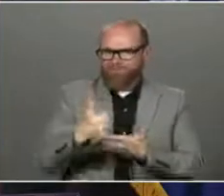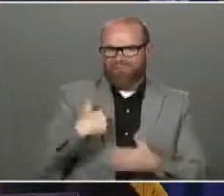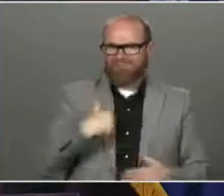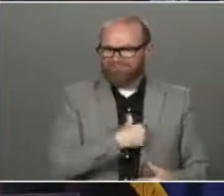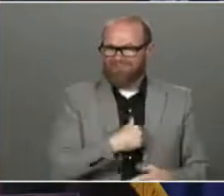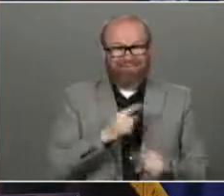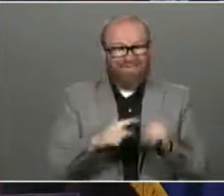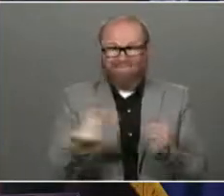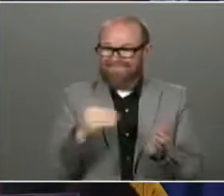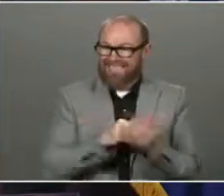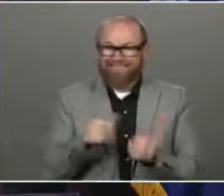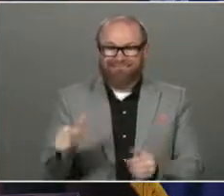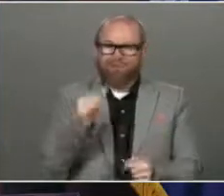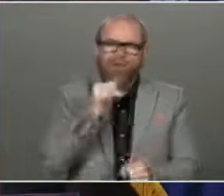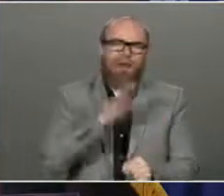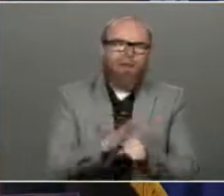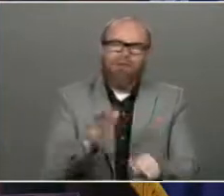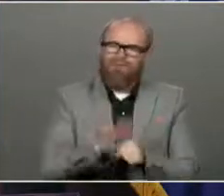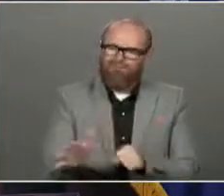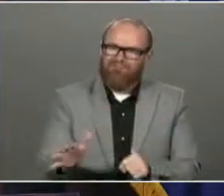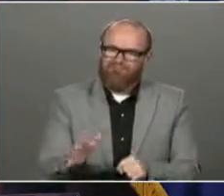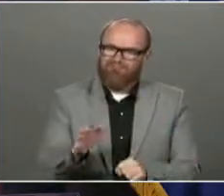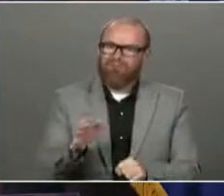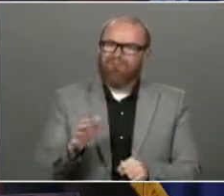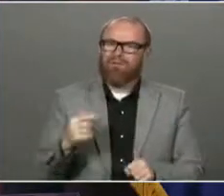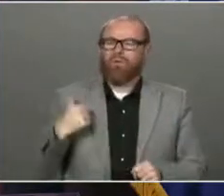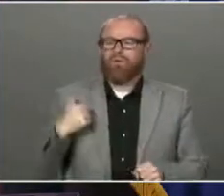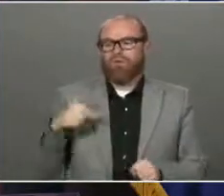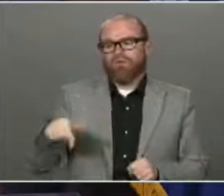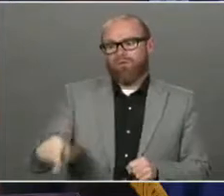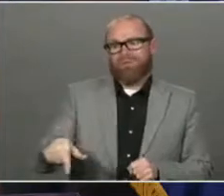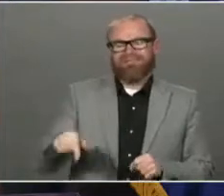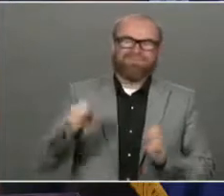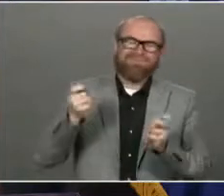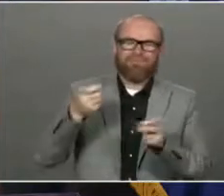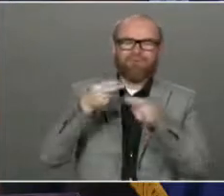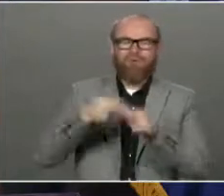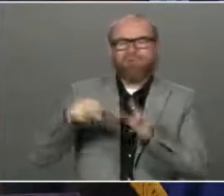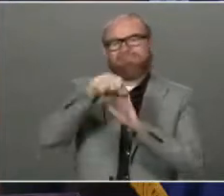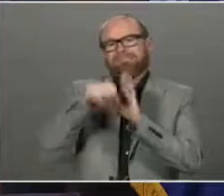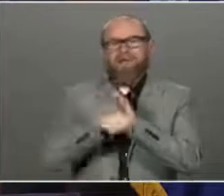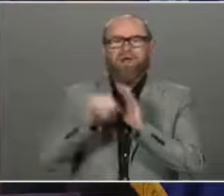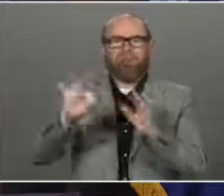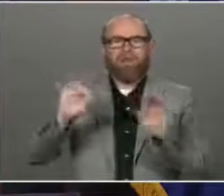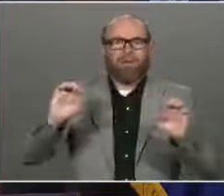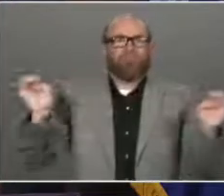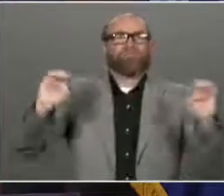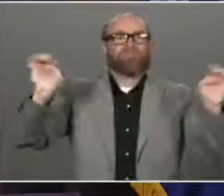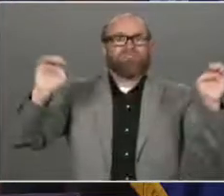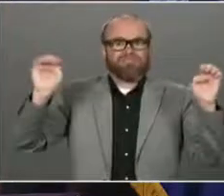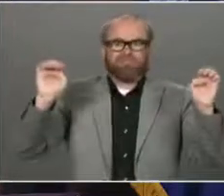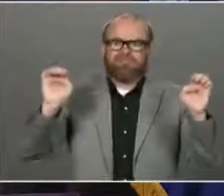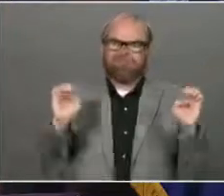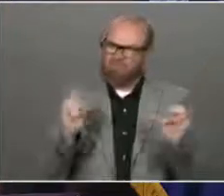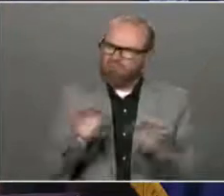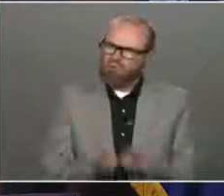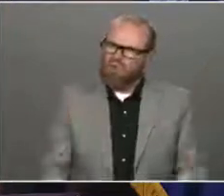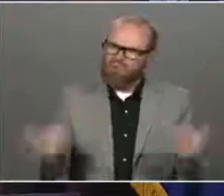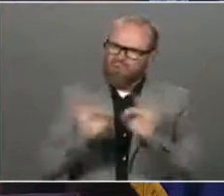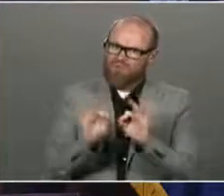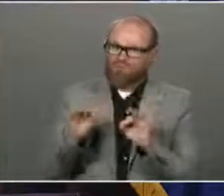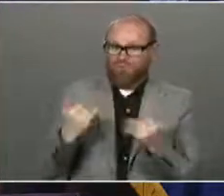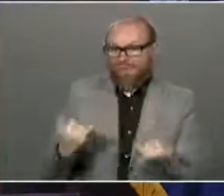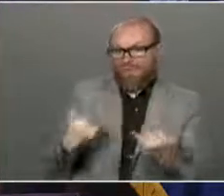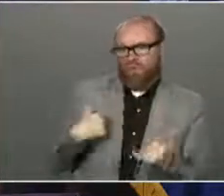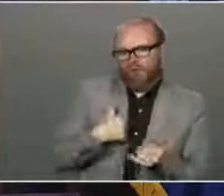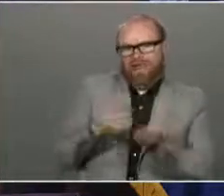enough to get us out of the drought right now. And so the state of emergency is very important. Once again, we're asking Utahns,